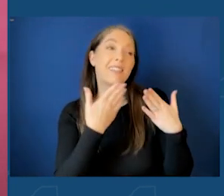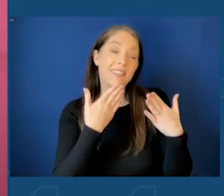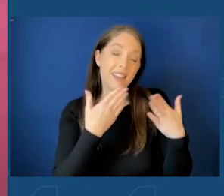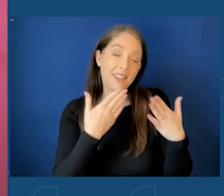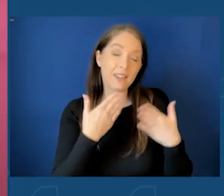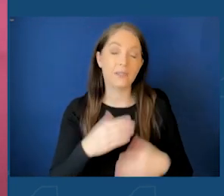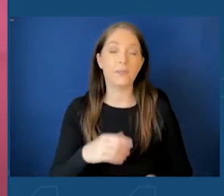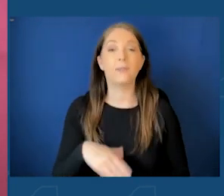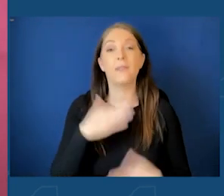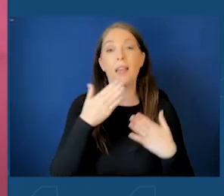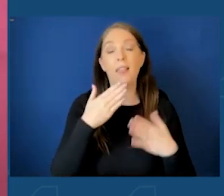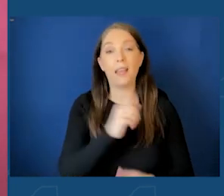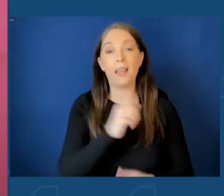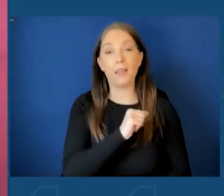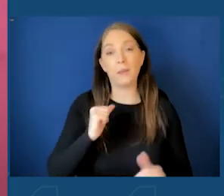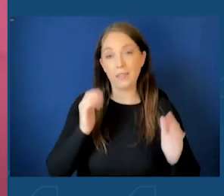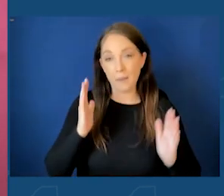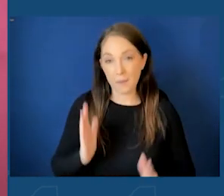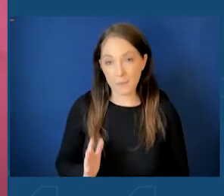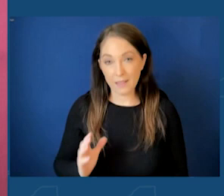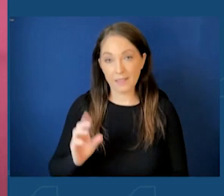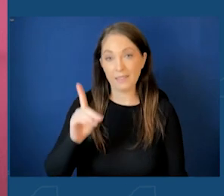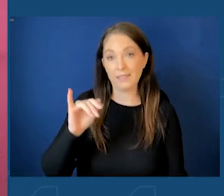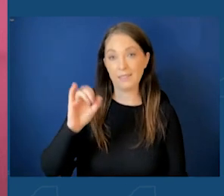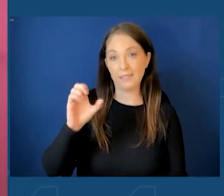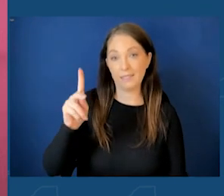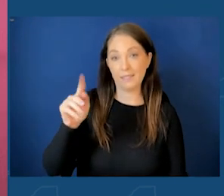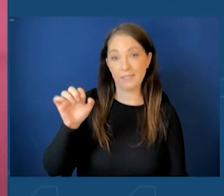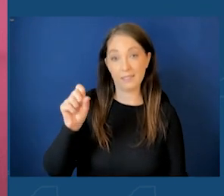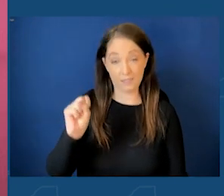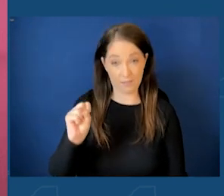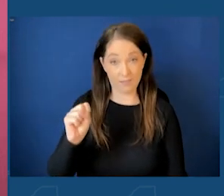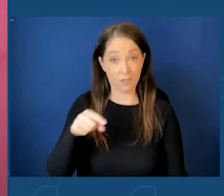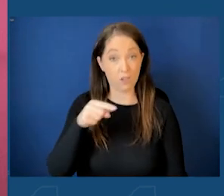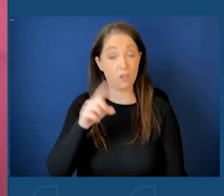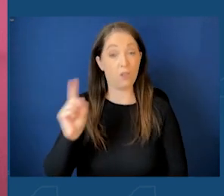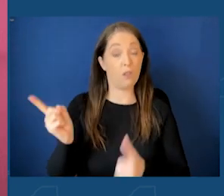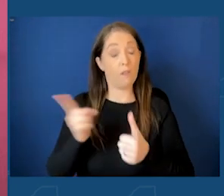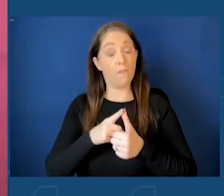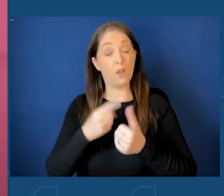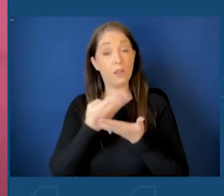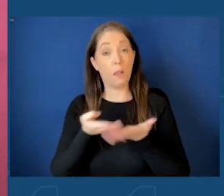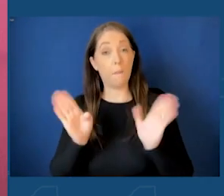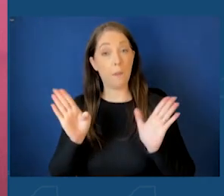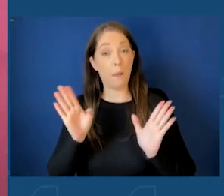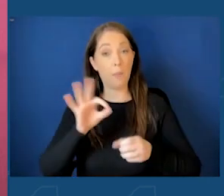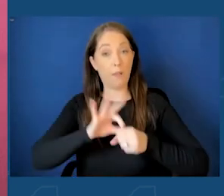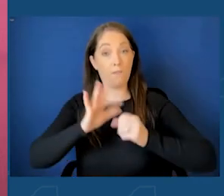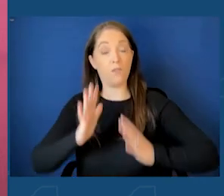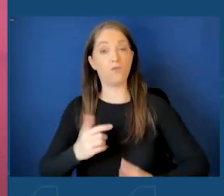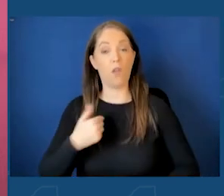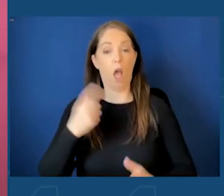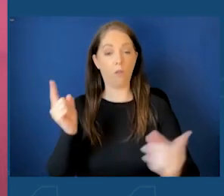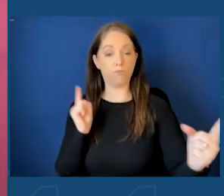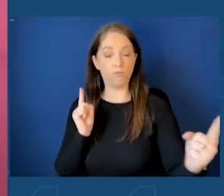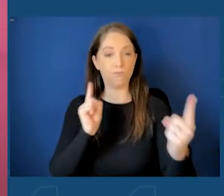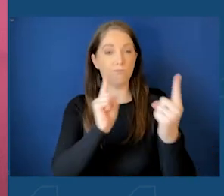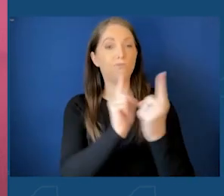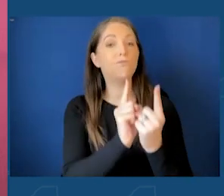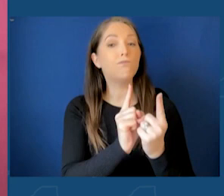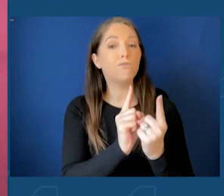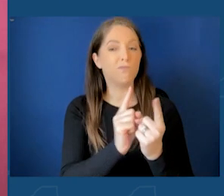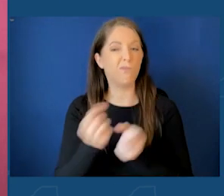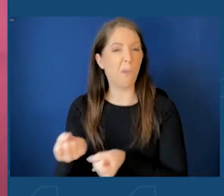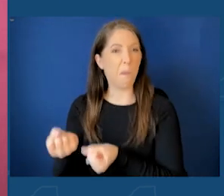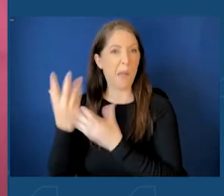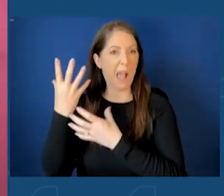Dickens. Assemblywoman Dickens is the first public official that I approached about this project many years ago,